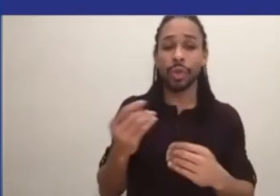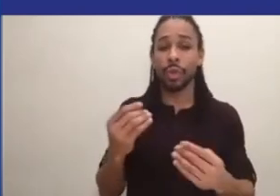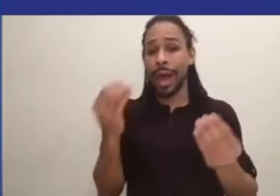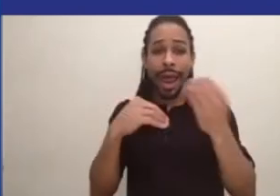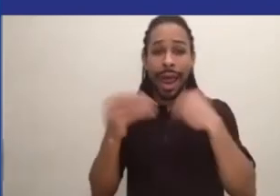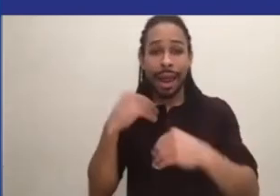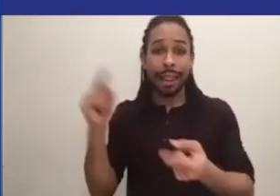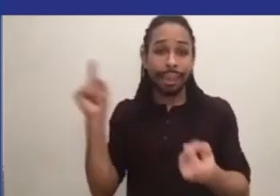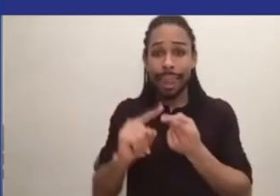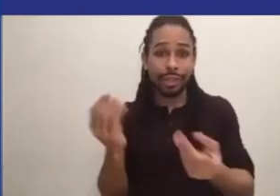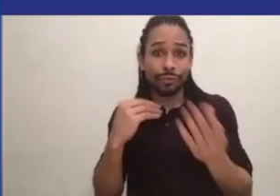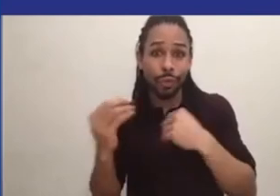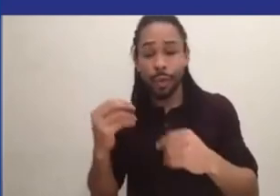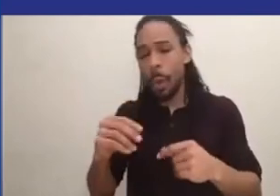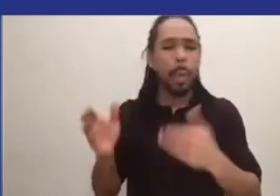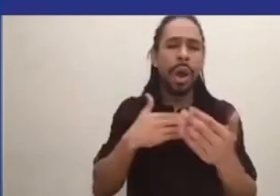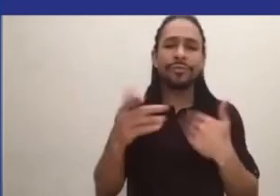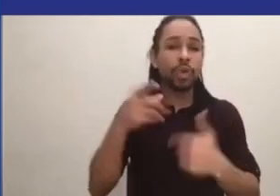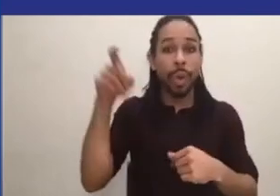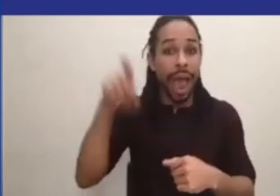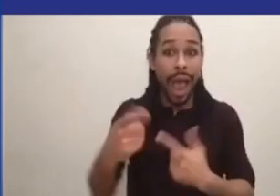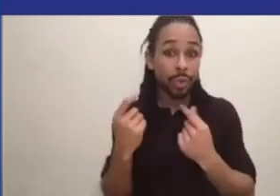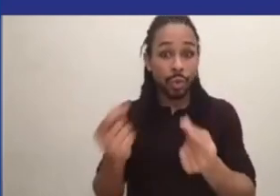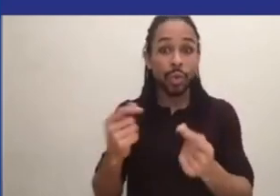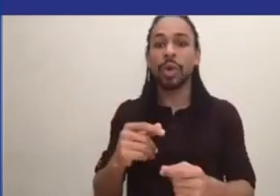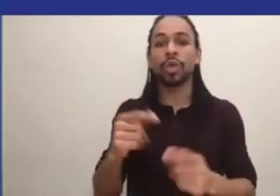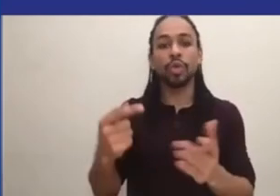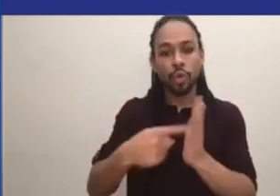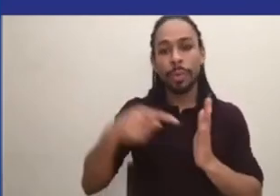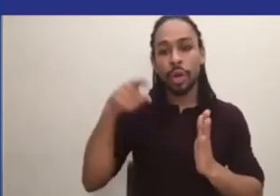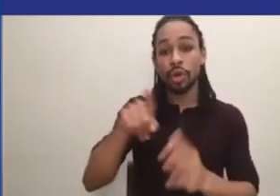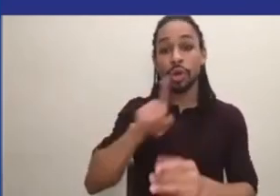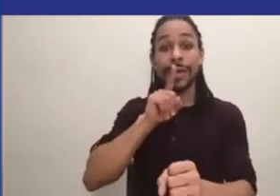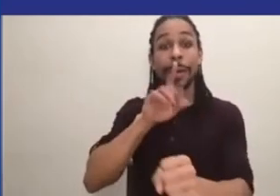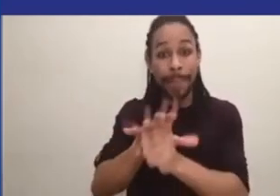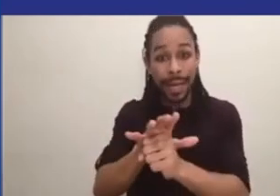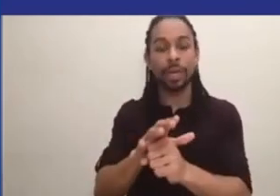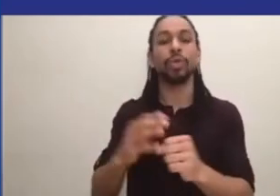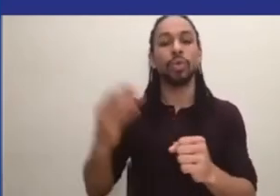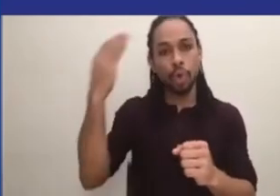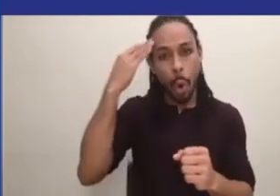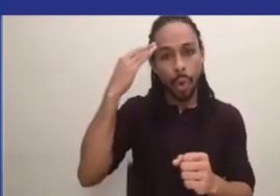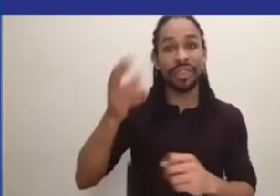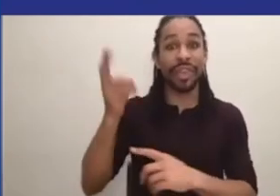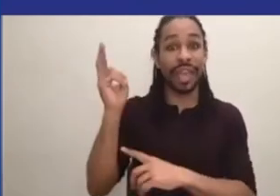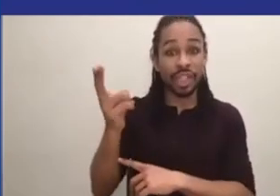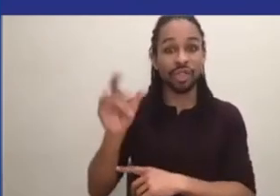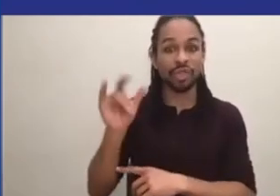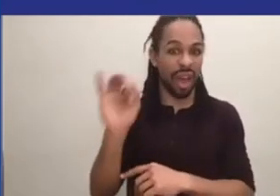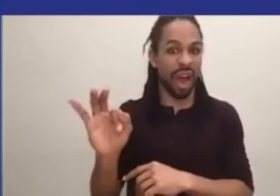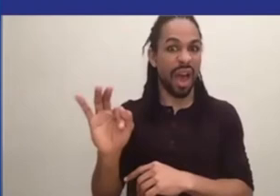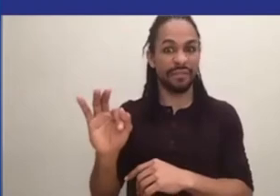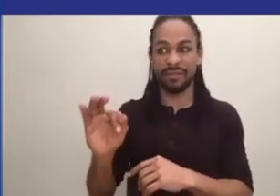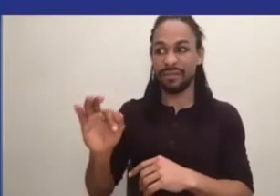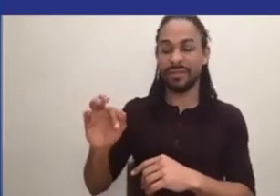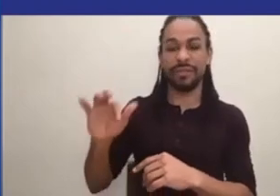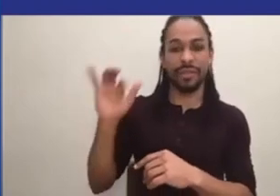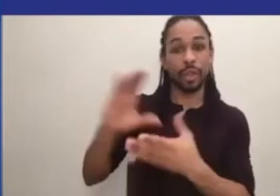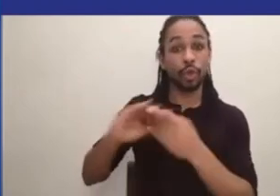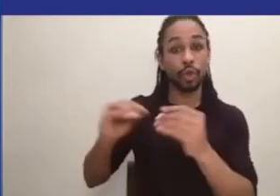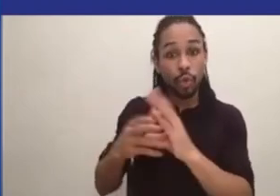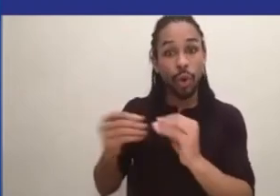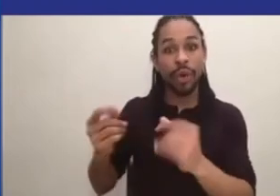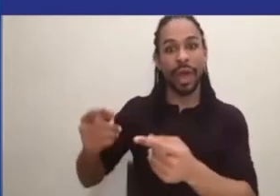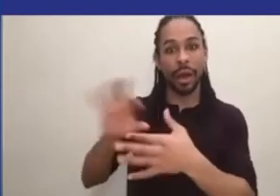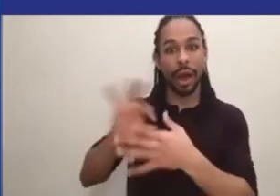have to do, but show me that you're committed to knowing the history of, you know, the story that comes with the movement. And